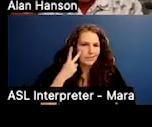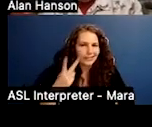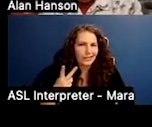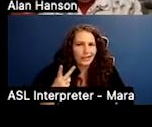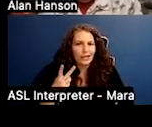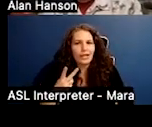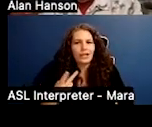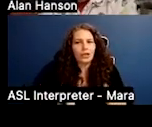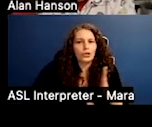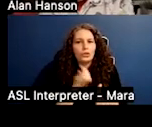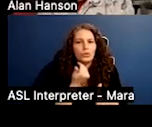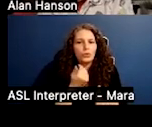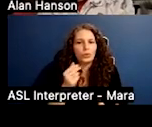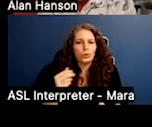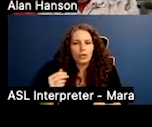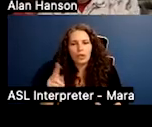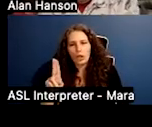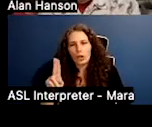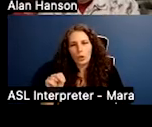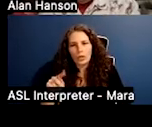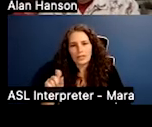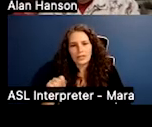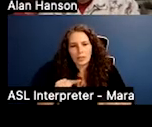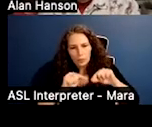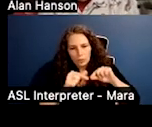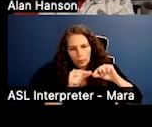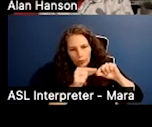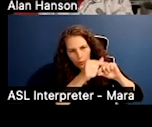the screws going into the midsole. Next.